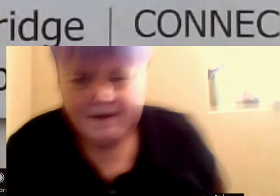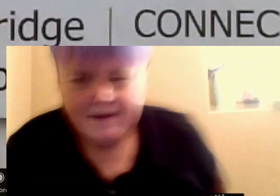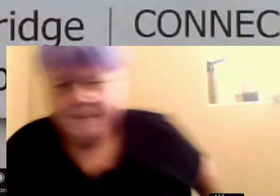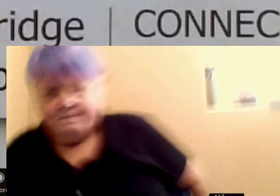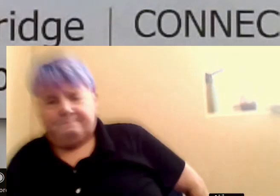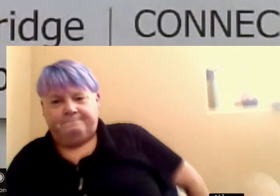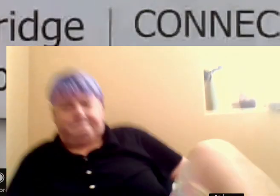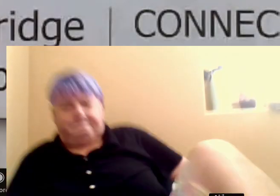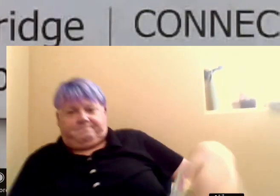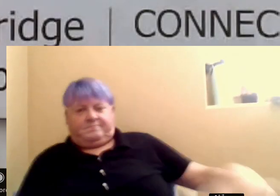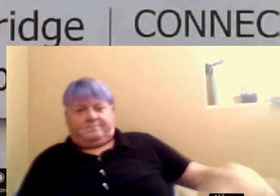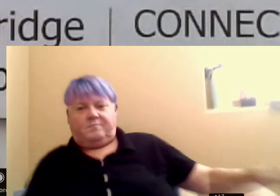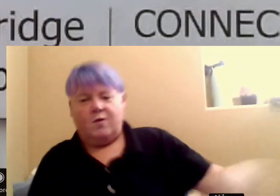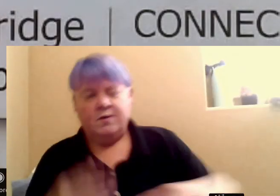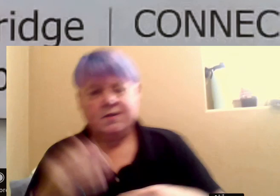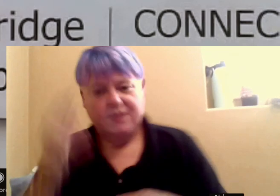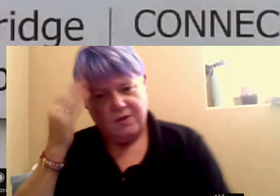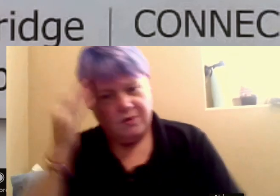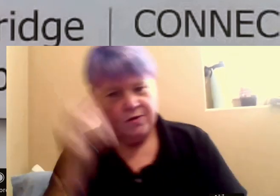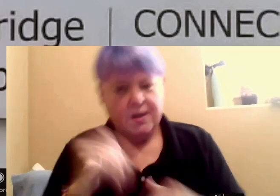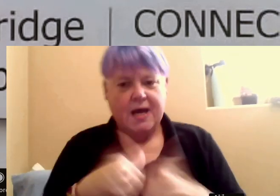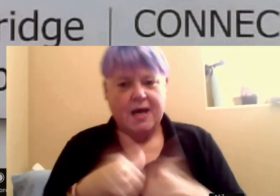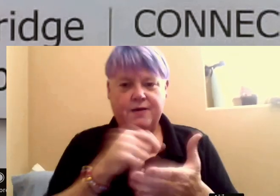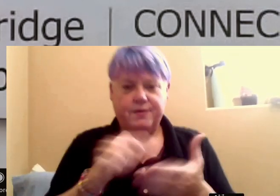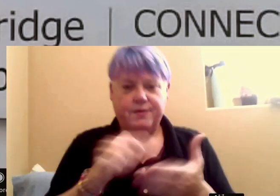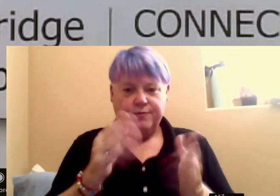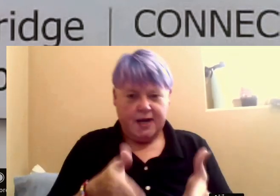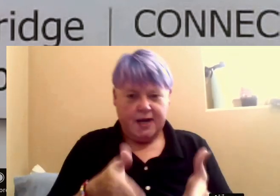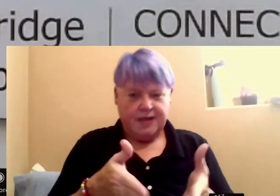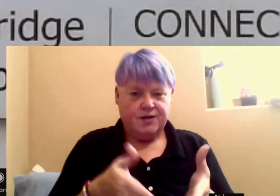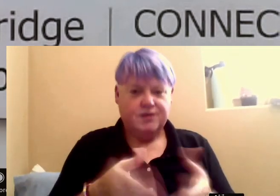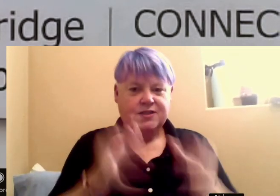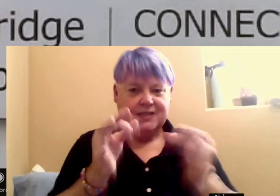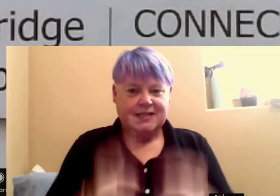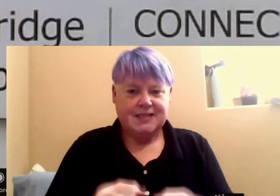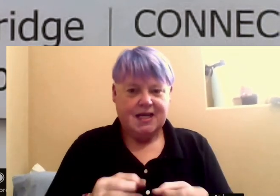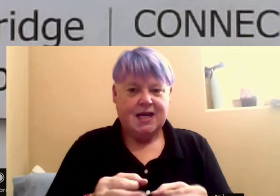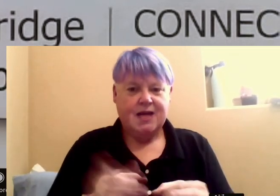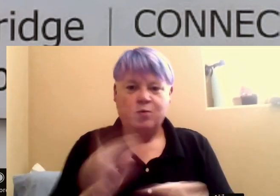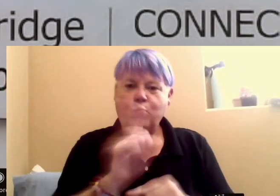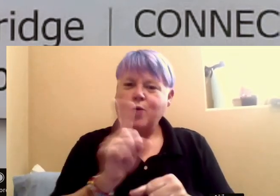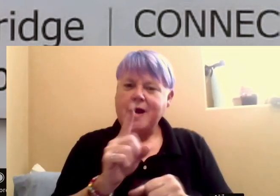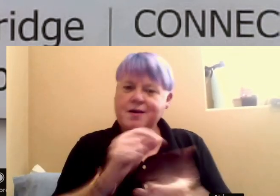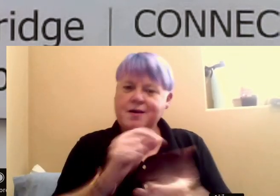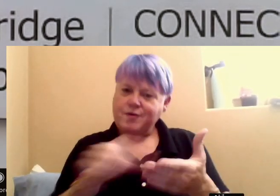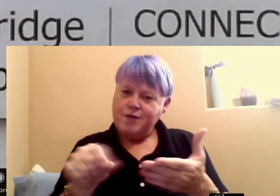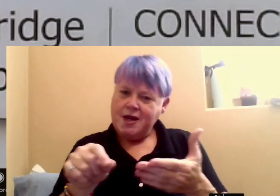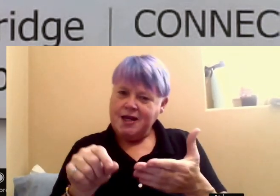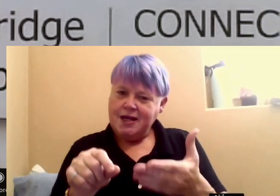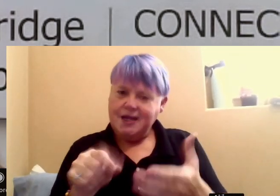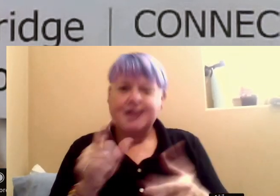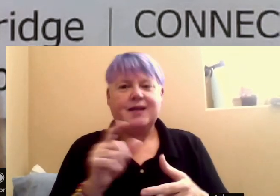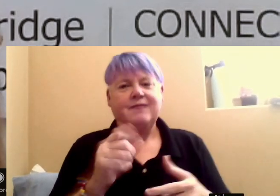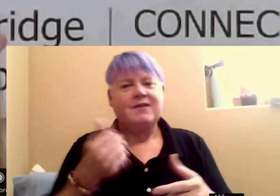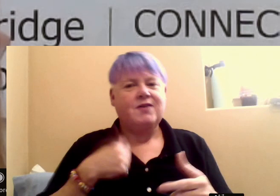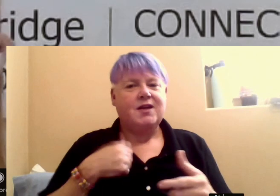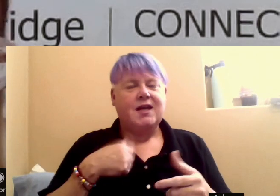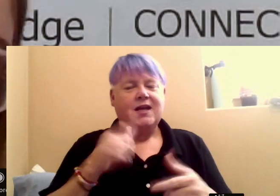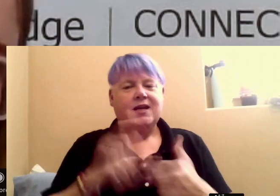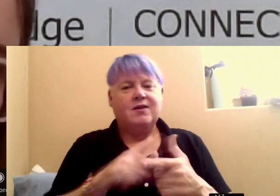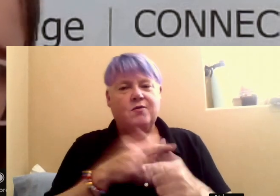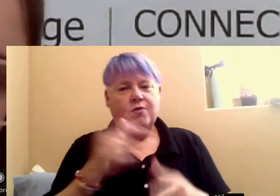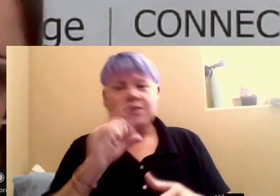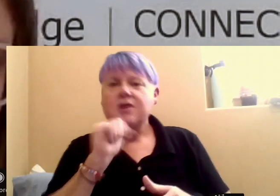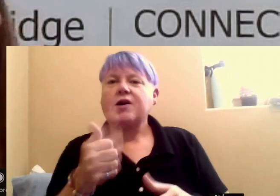each author decides where to base their writing, and specifically whether to distinguish it as explicitly Canadian or not.